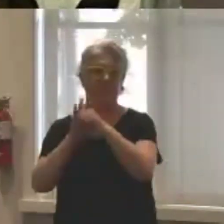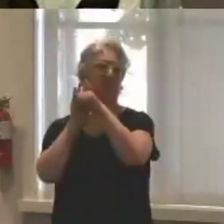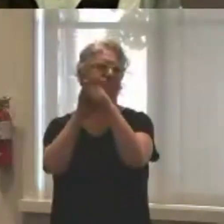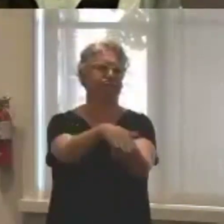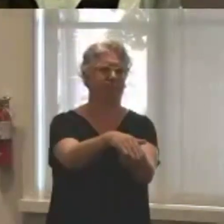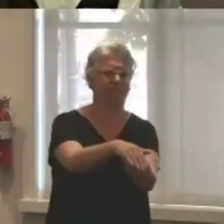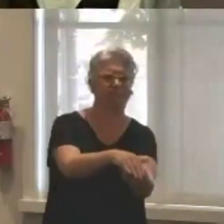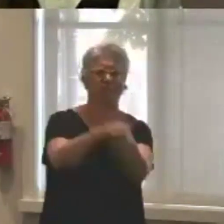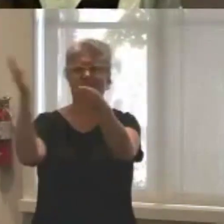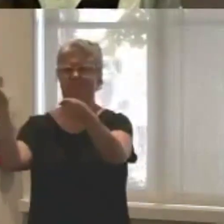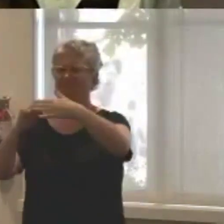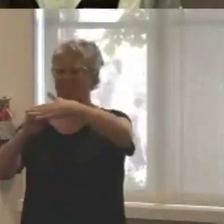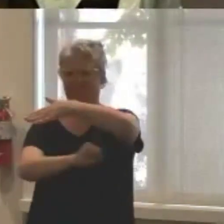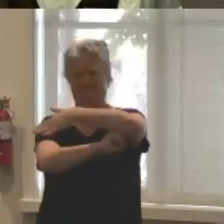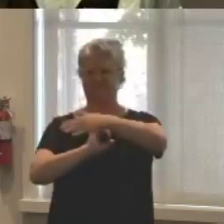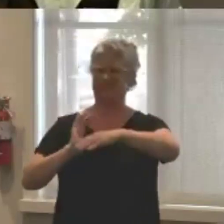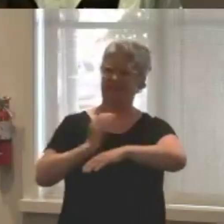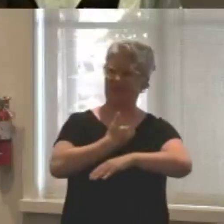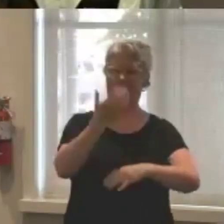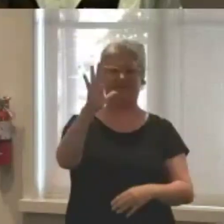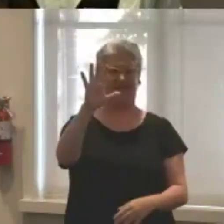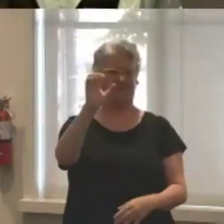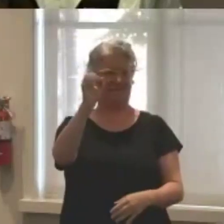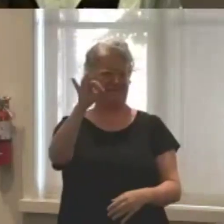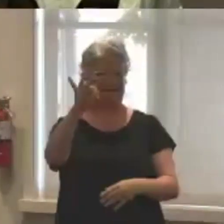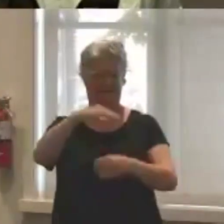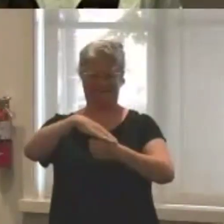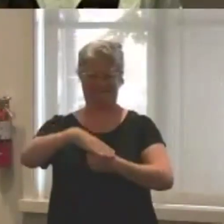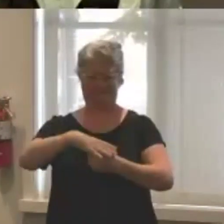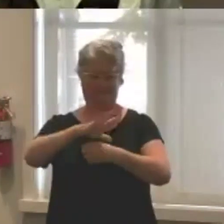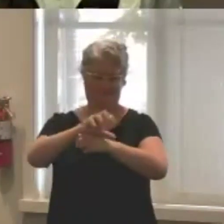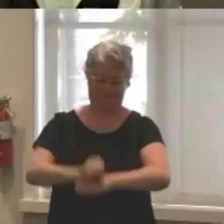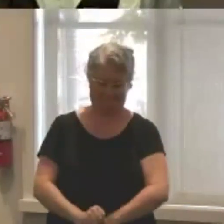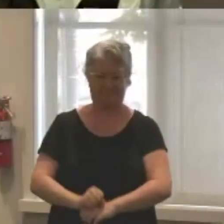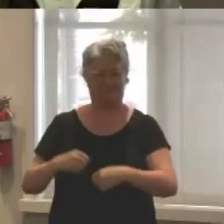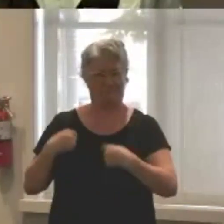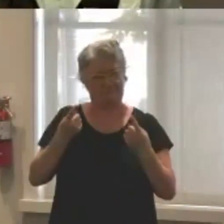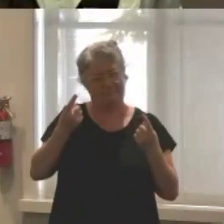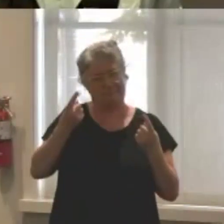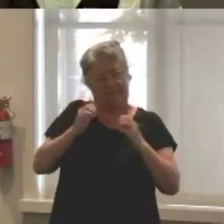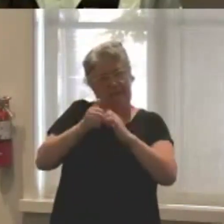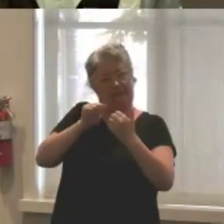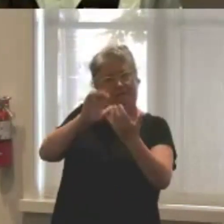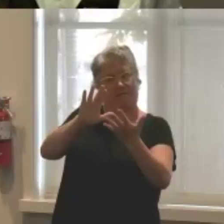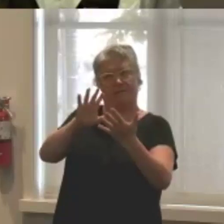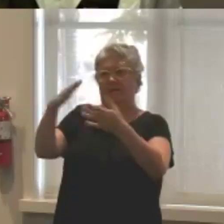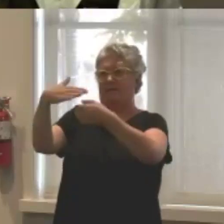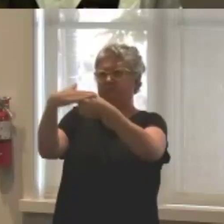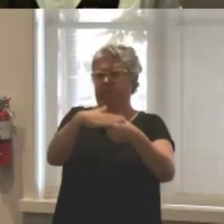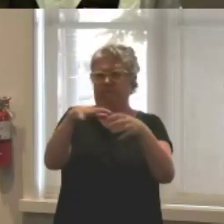our works at the 519. And everything is about how we address anti-oppressive.